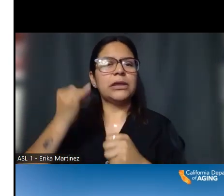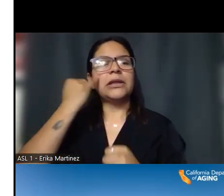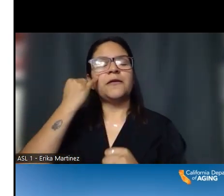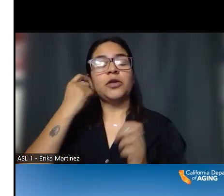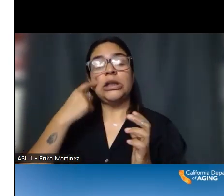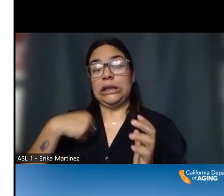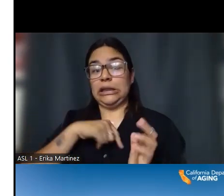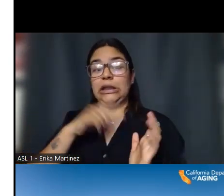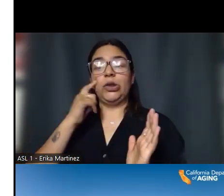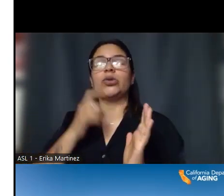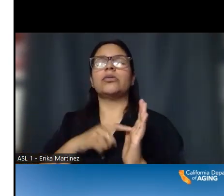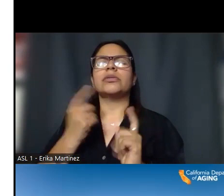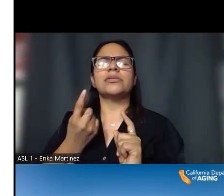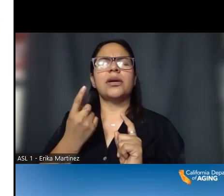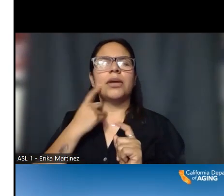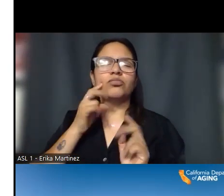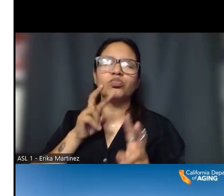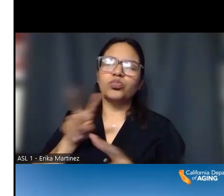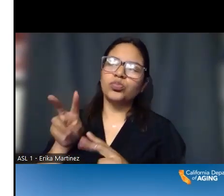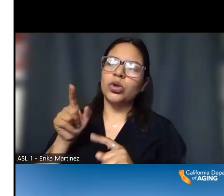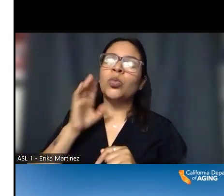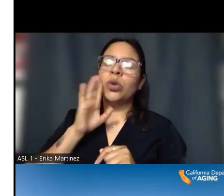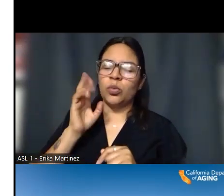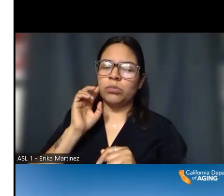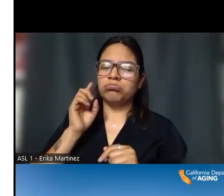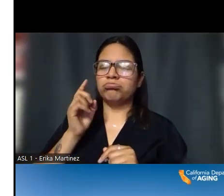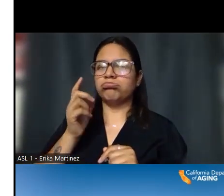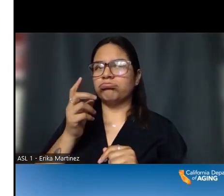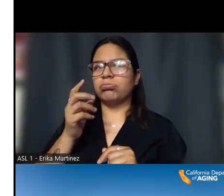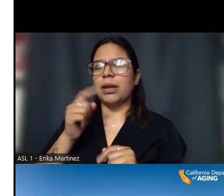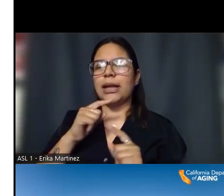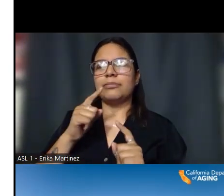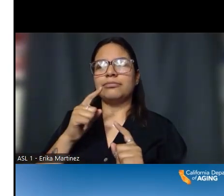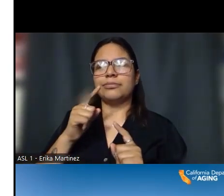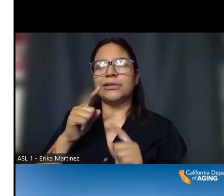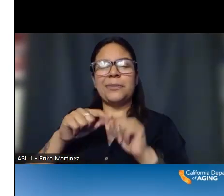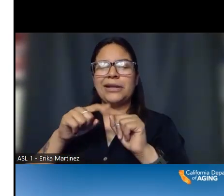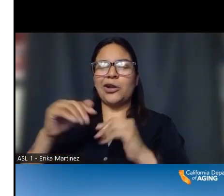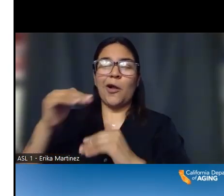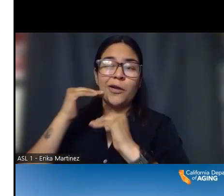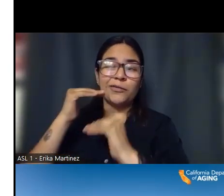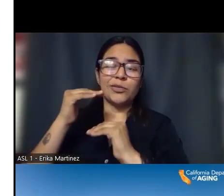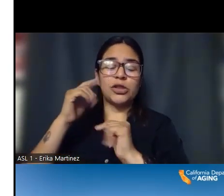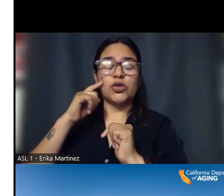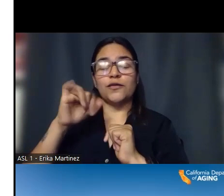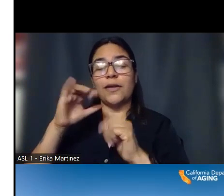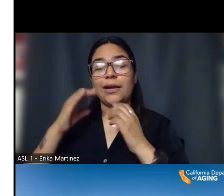facility, we would obviously make sure that the resident needs are met, but overall, any concerns that we have, we would definitely refer